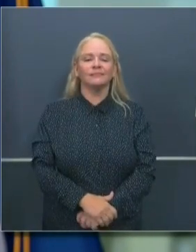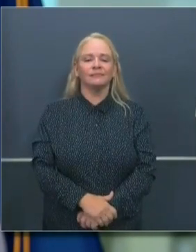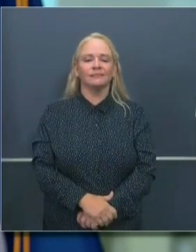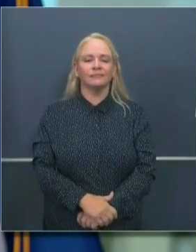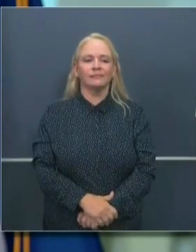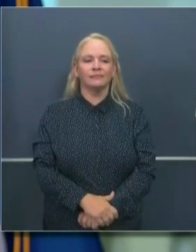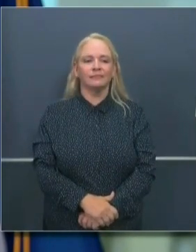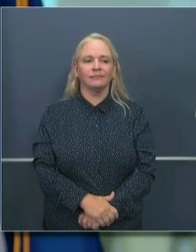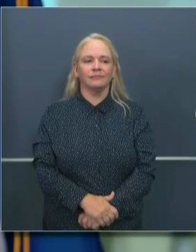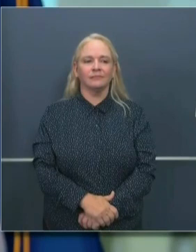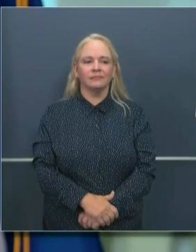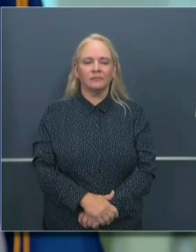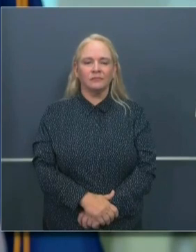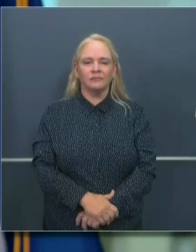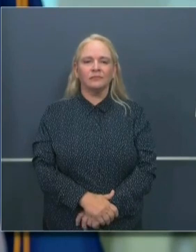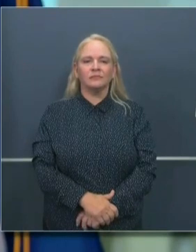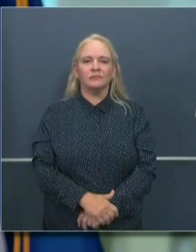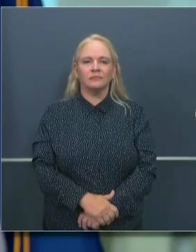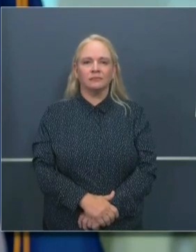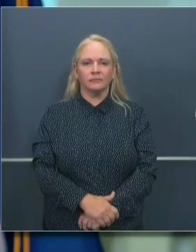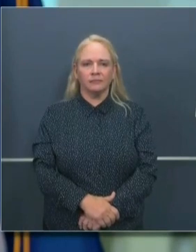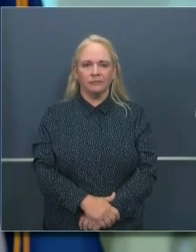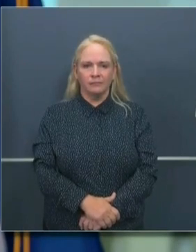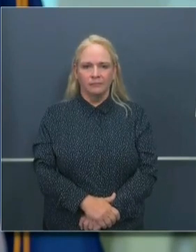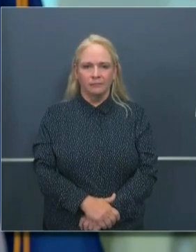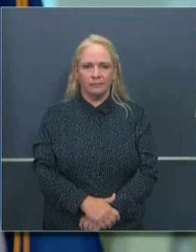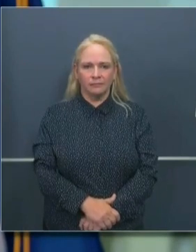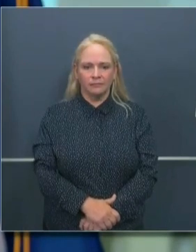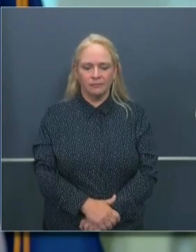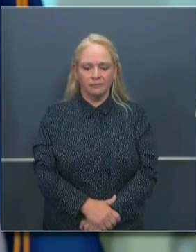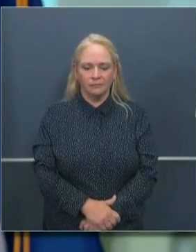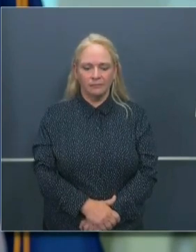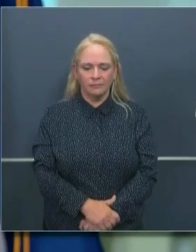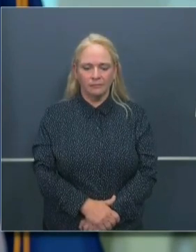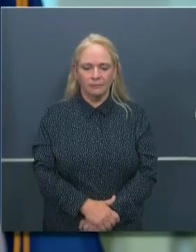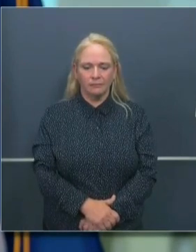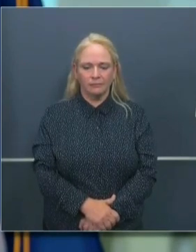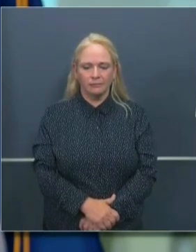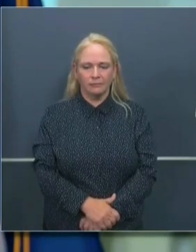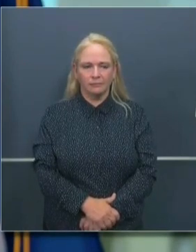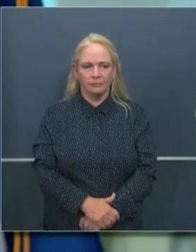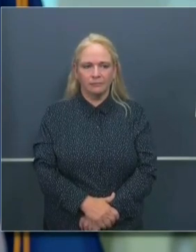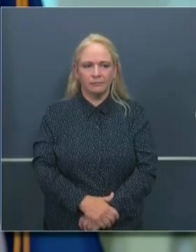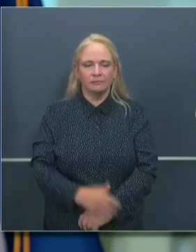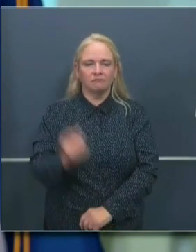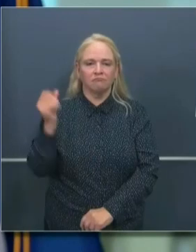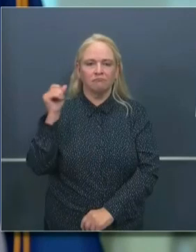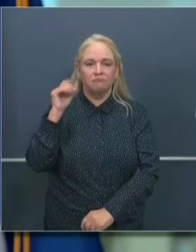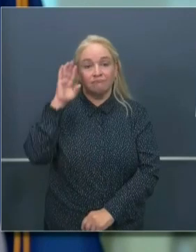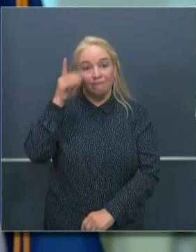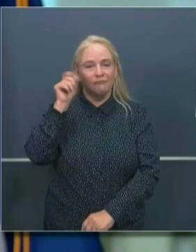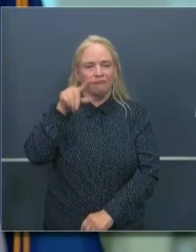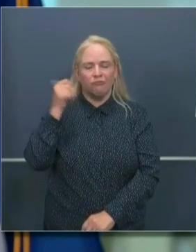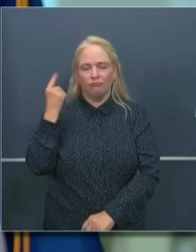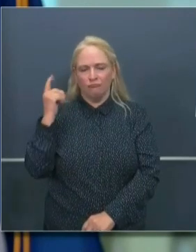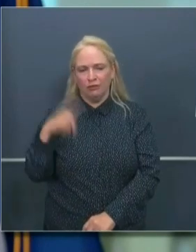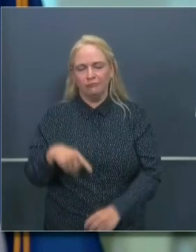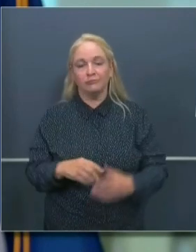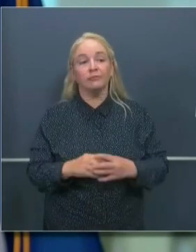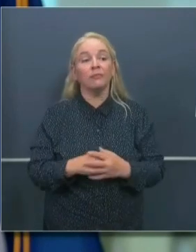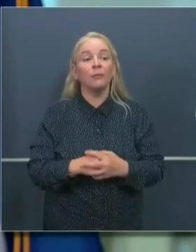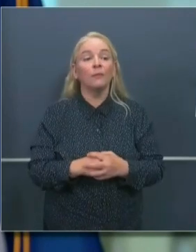Hi, Governor. I wanted to ask about how the new restrictions that